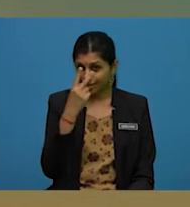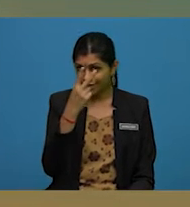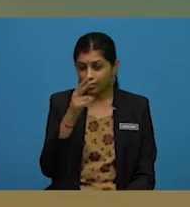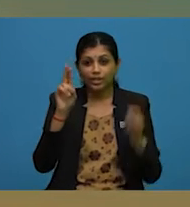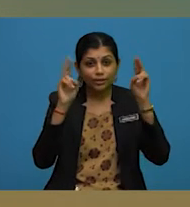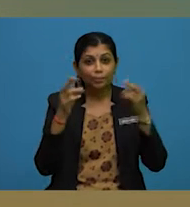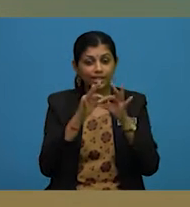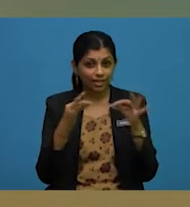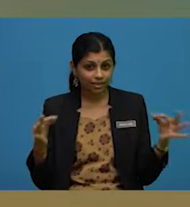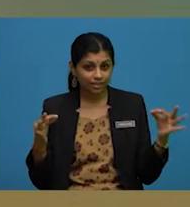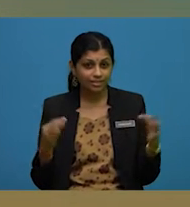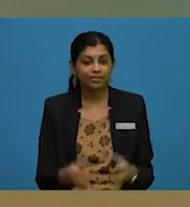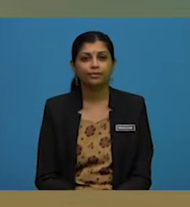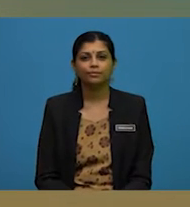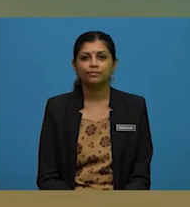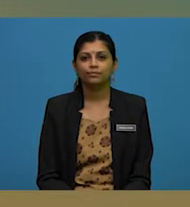That's the topic sentence.